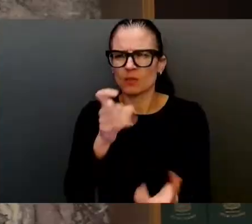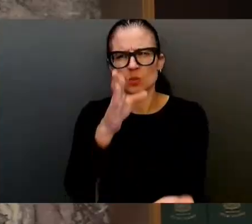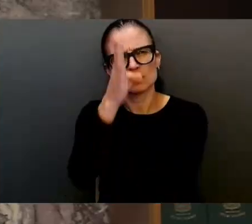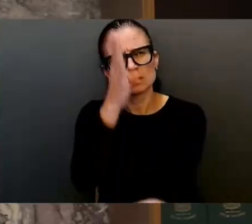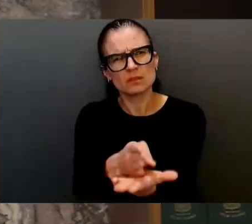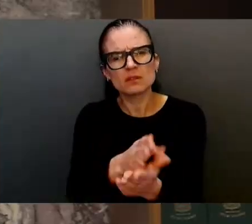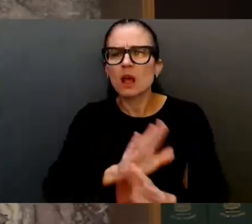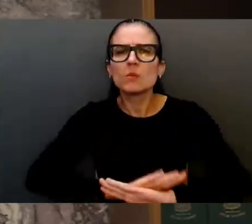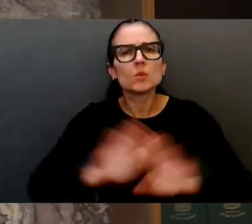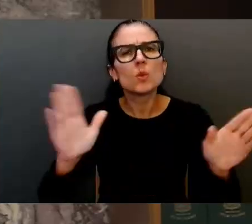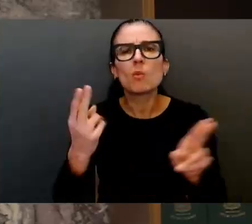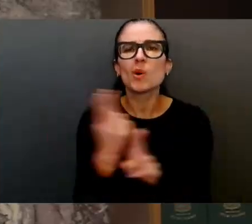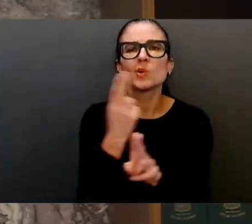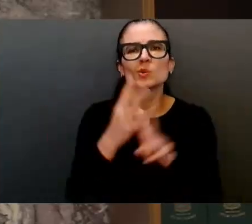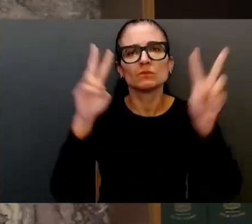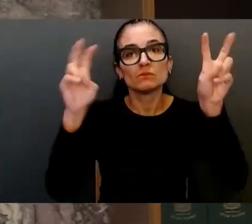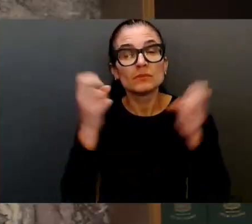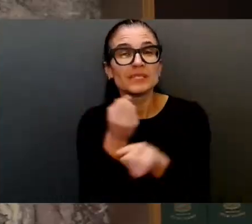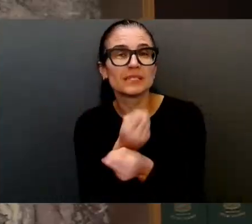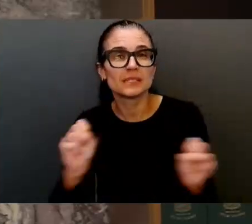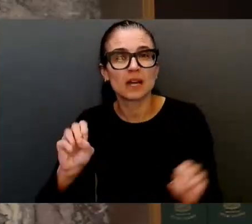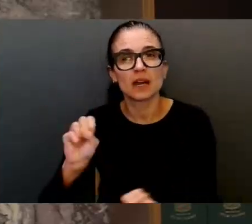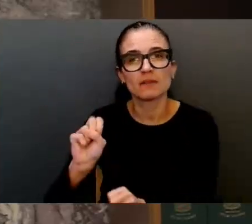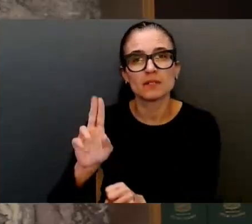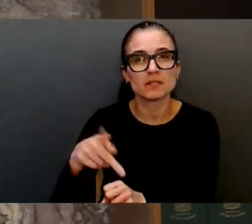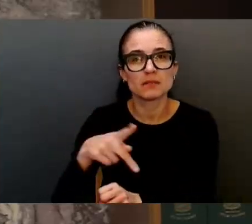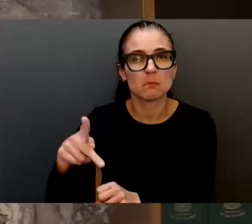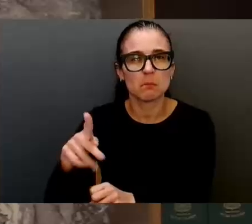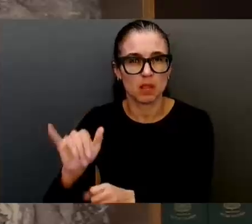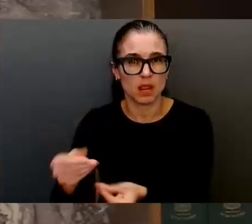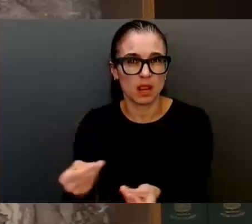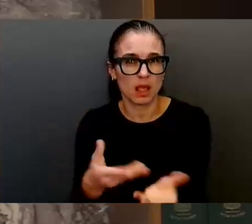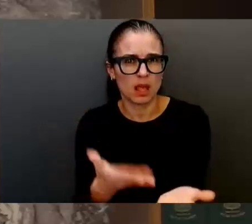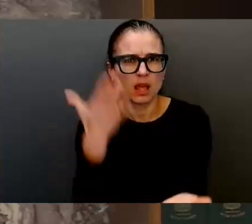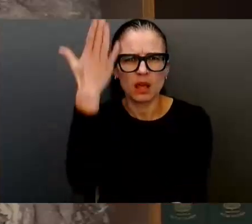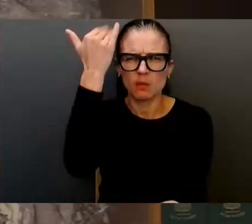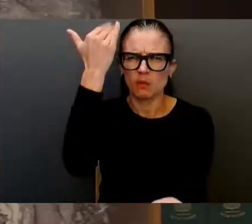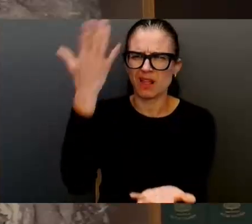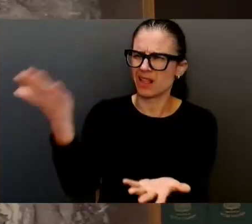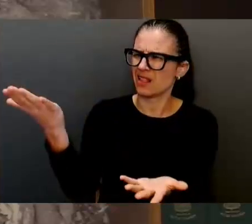for to end this madness in our province today?